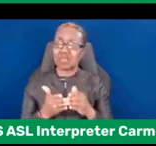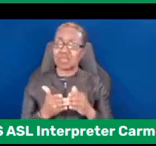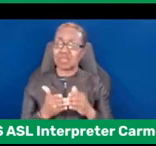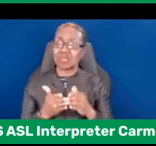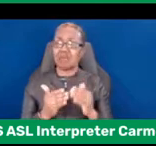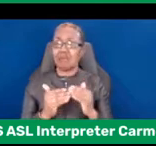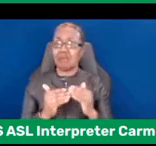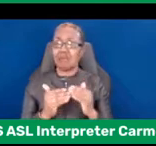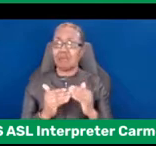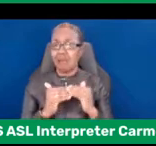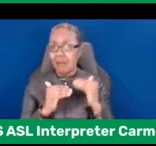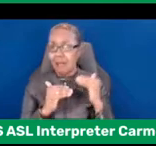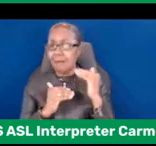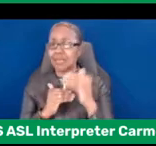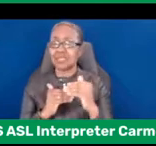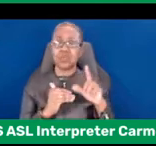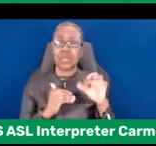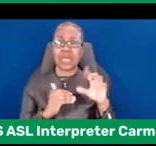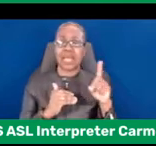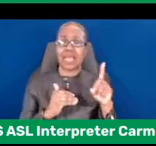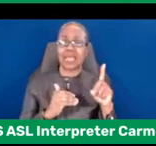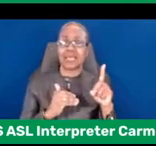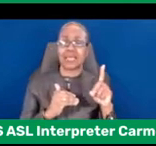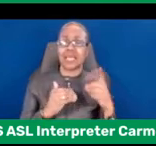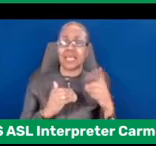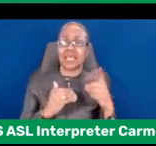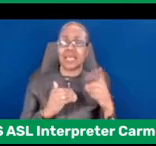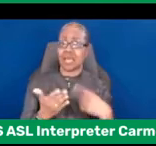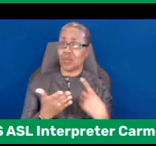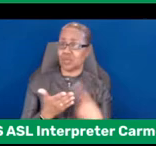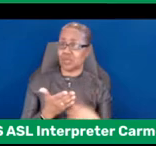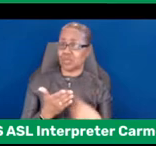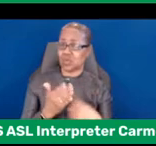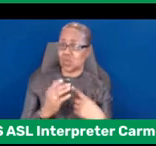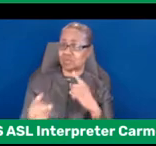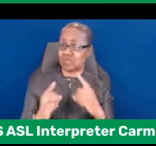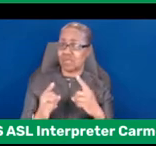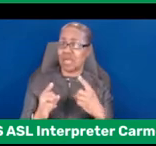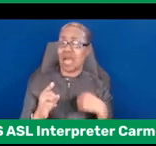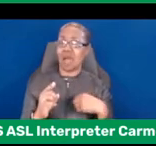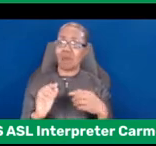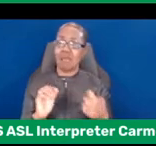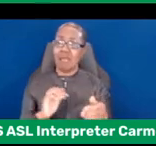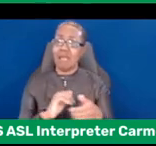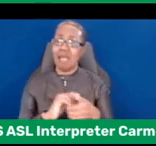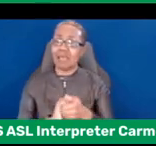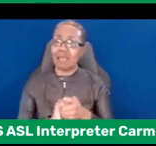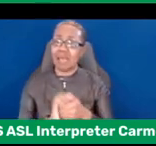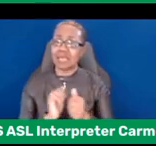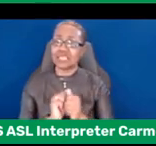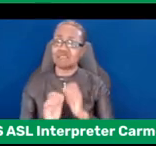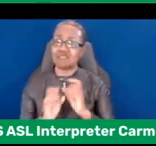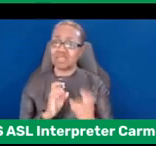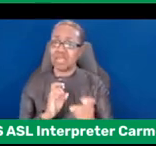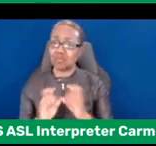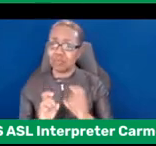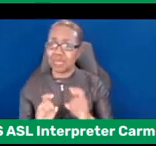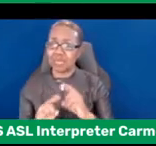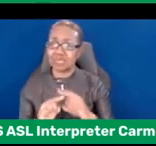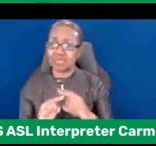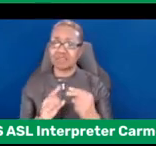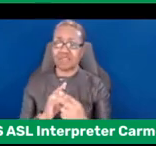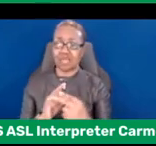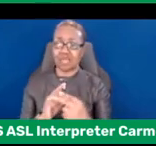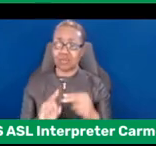mutual aid in popular discourse by allies and philanthropy and so many different vantage points